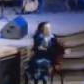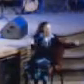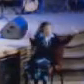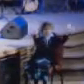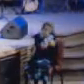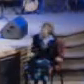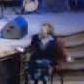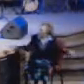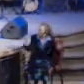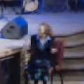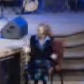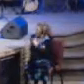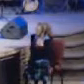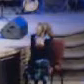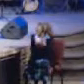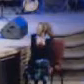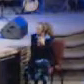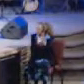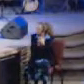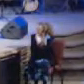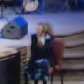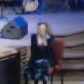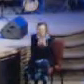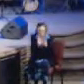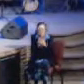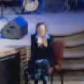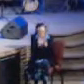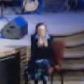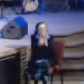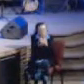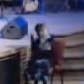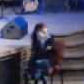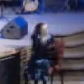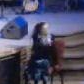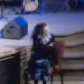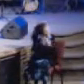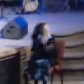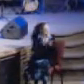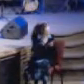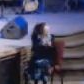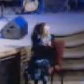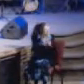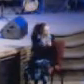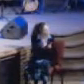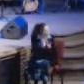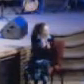midst. How many wants to see that? How many really desire to see that? Let me know you desire.